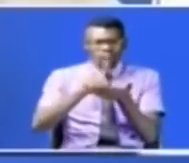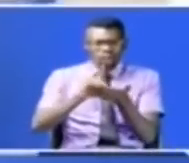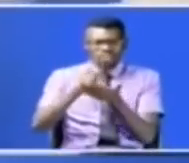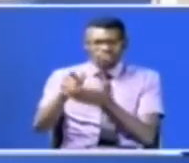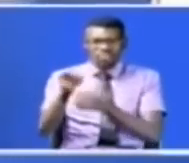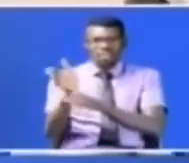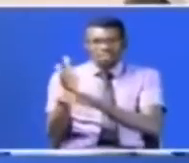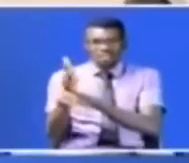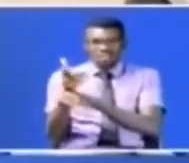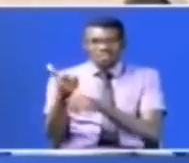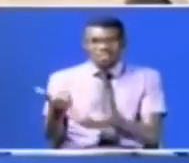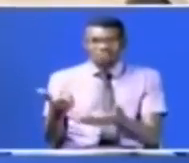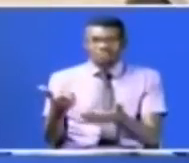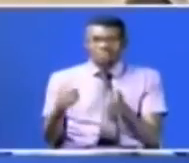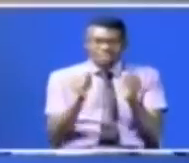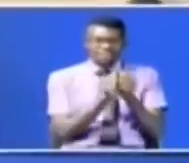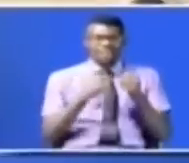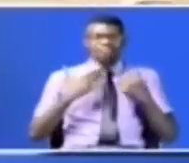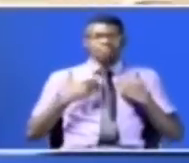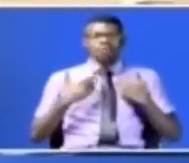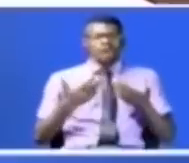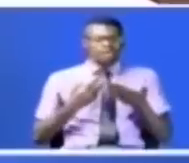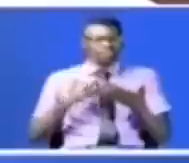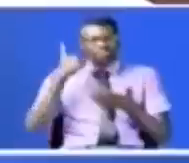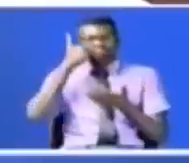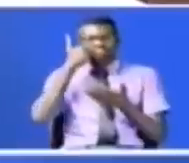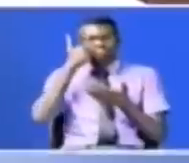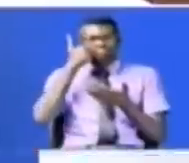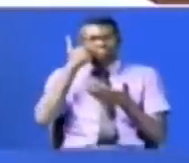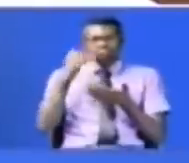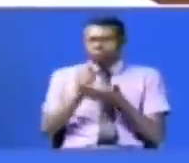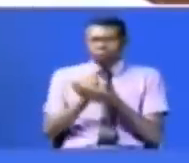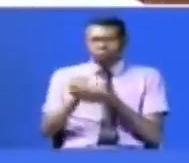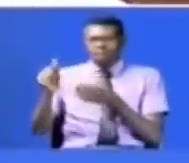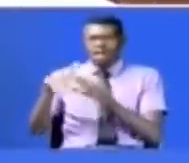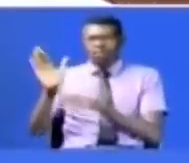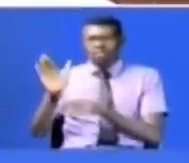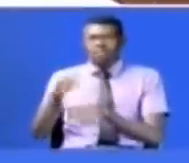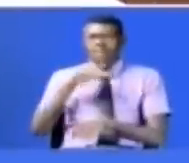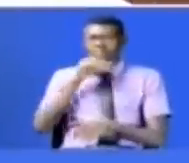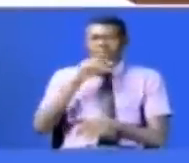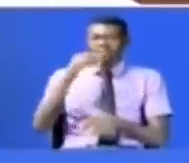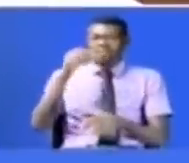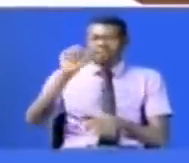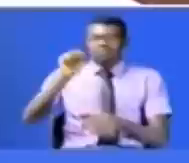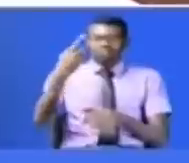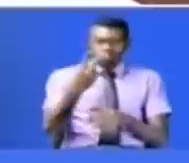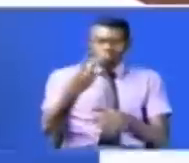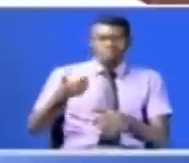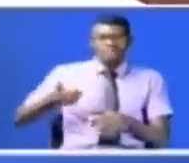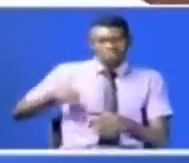facility discharged about 10 of those patients. The males were 52, the females were